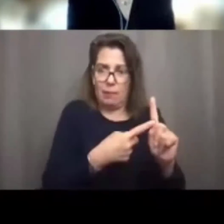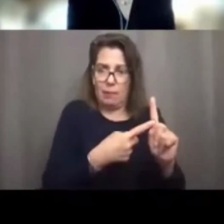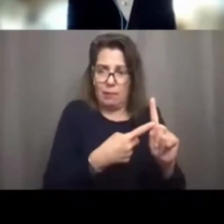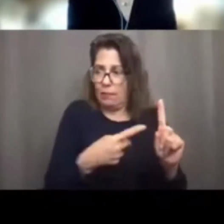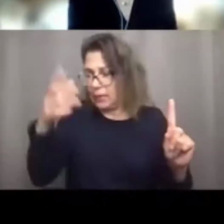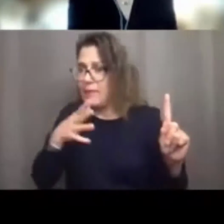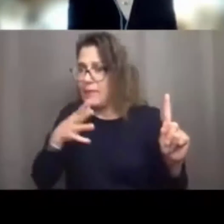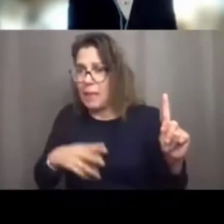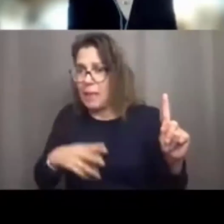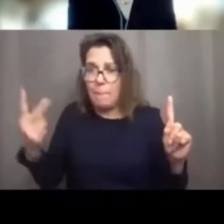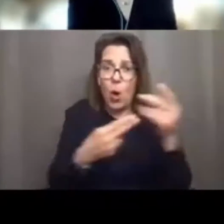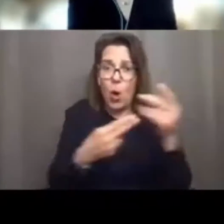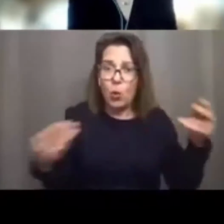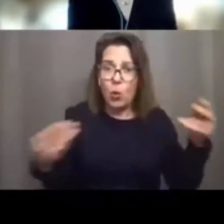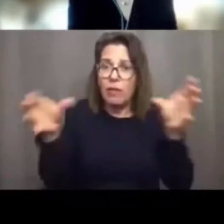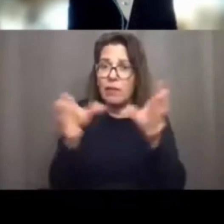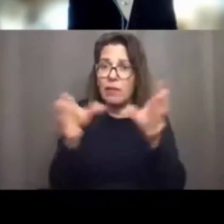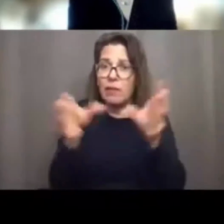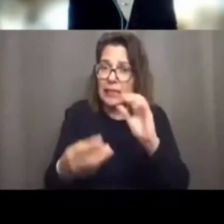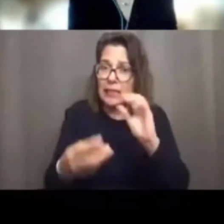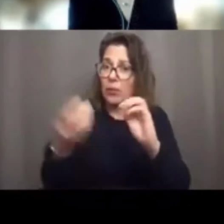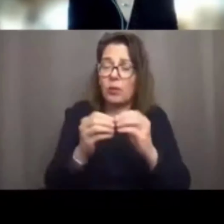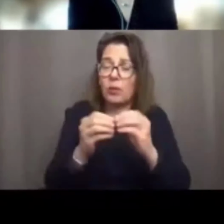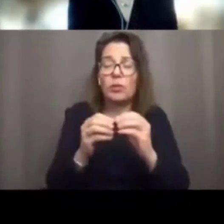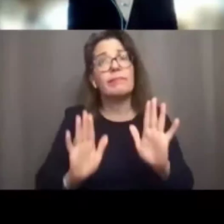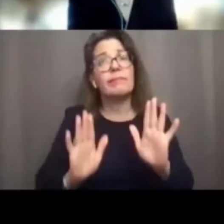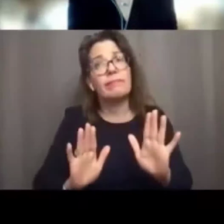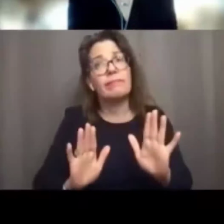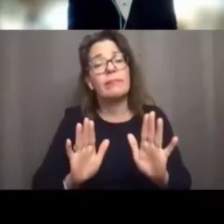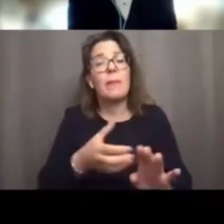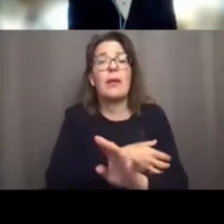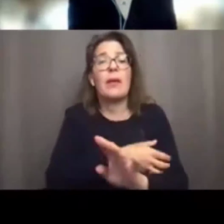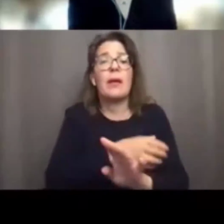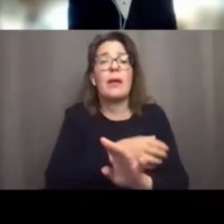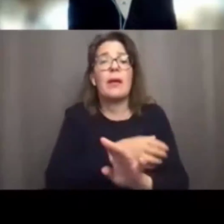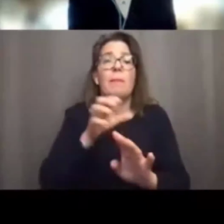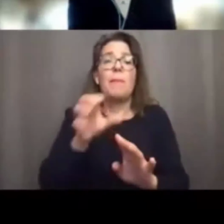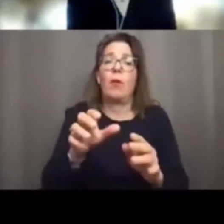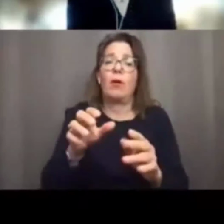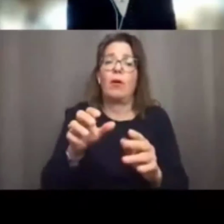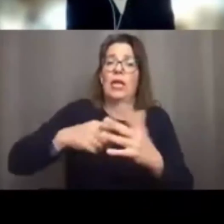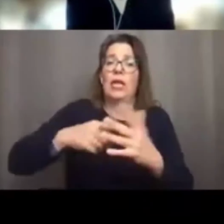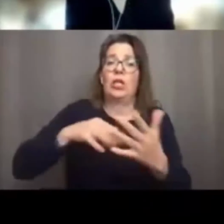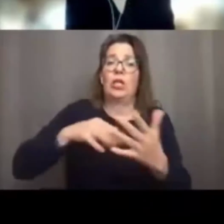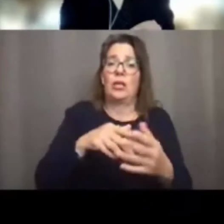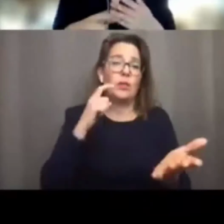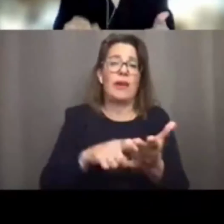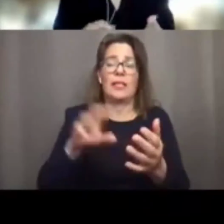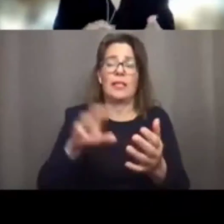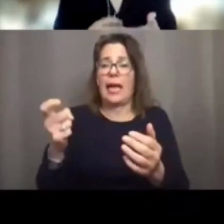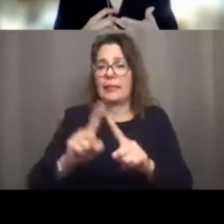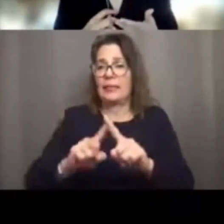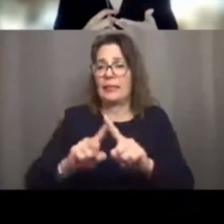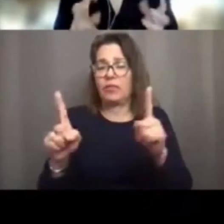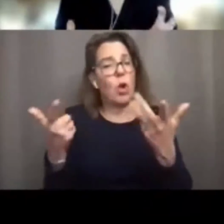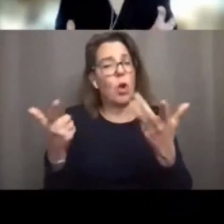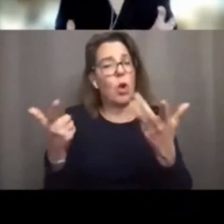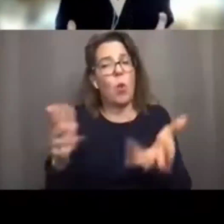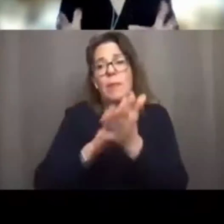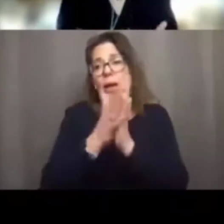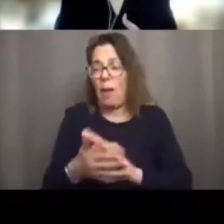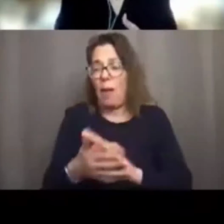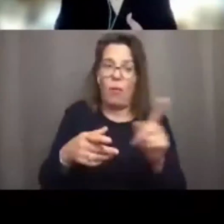female. So you may have to power your initial study to detect sex differences. Because we don't want to make everyone start to become, sex